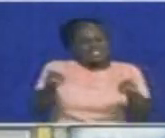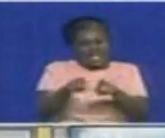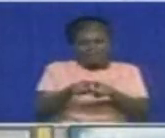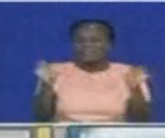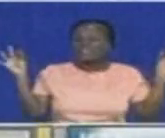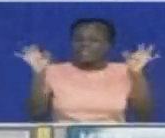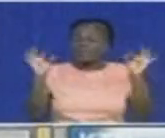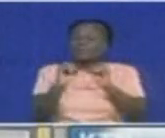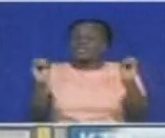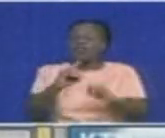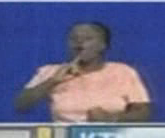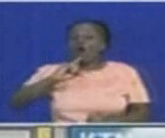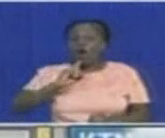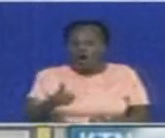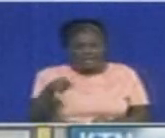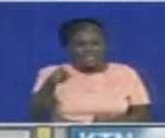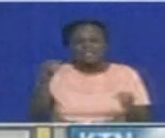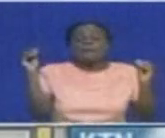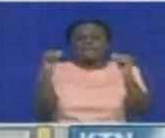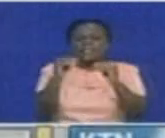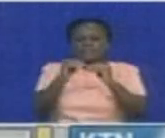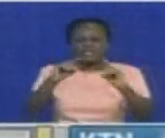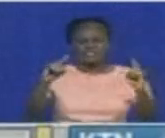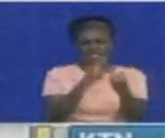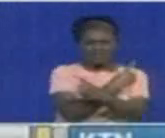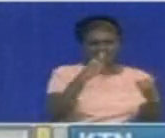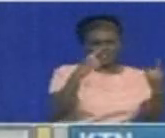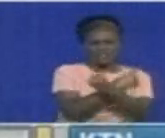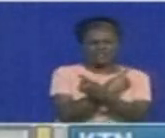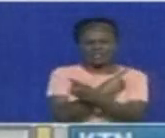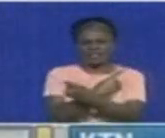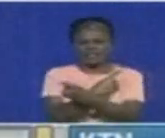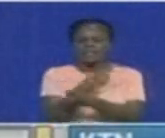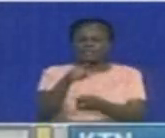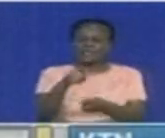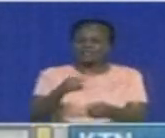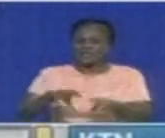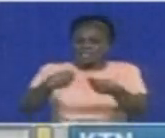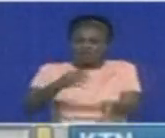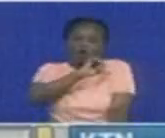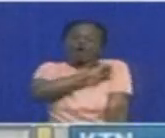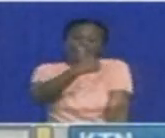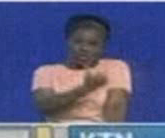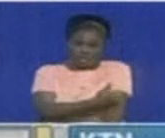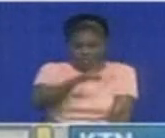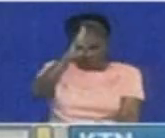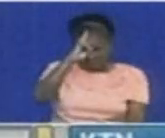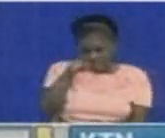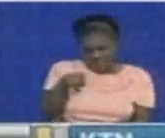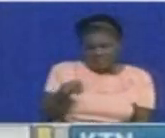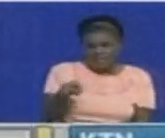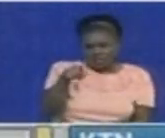shoot to kill order has been met with much criticism. He's giving authority to the police to be